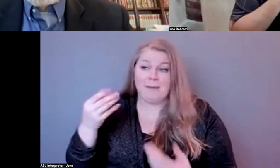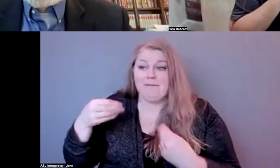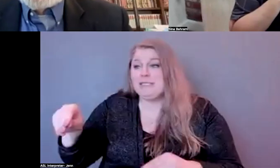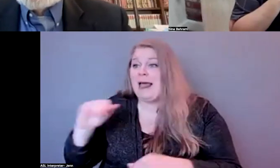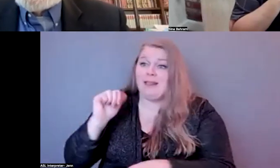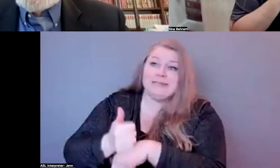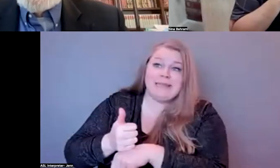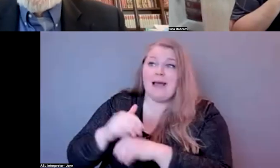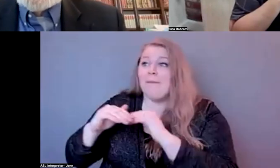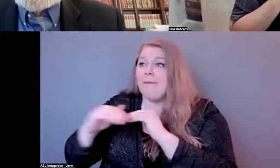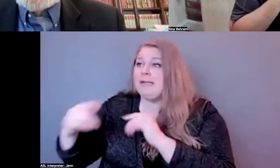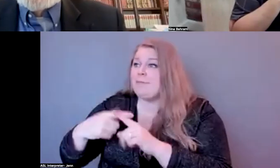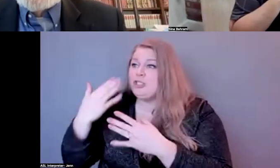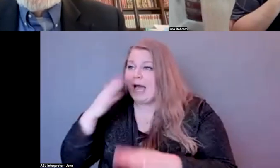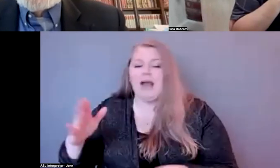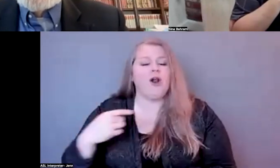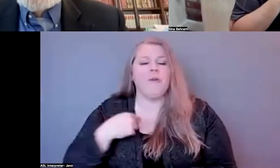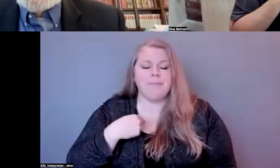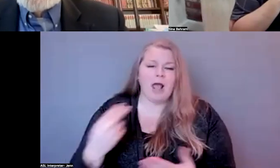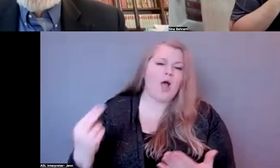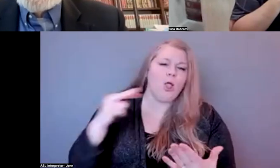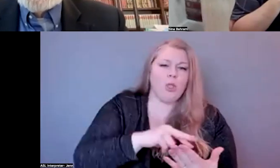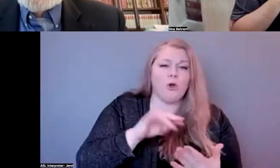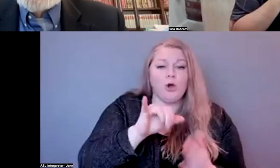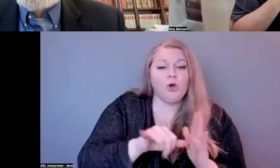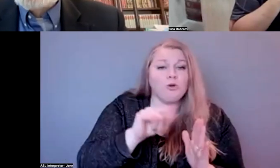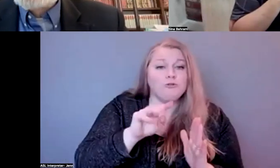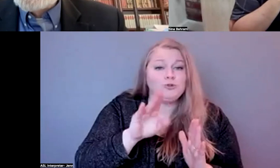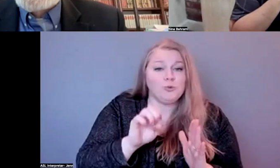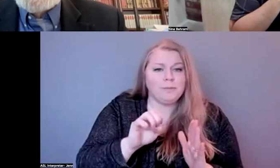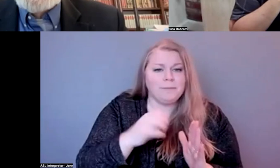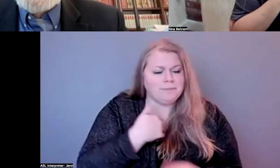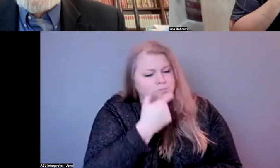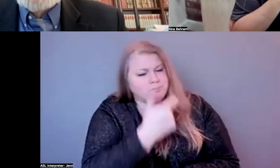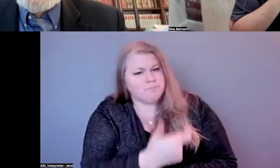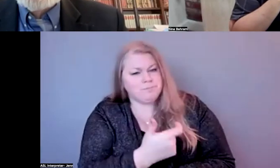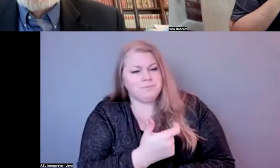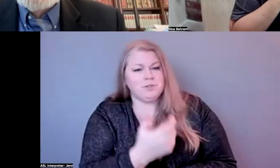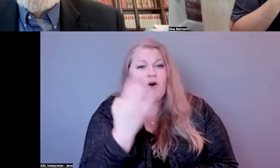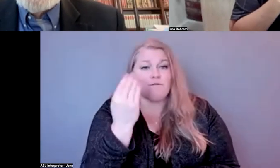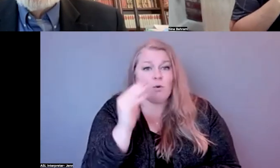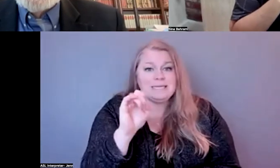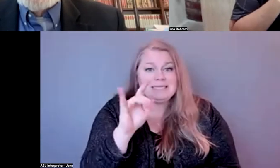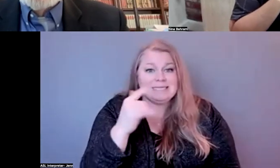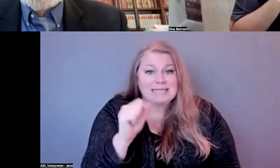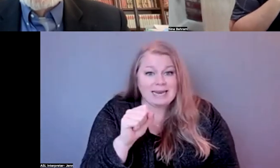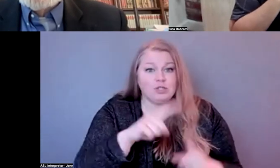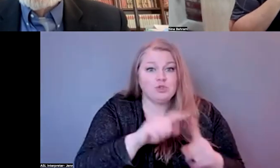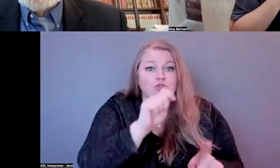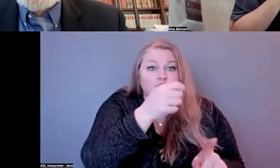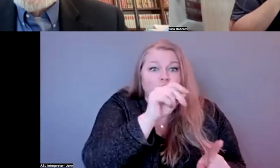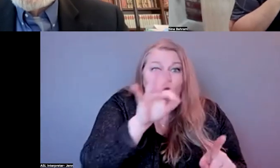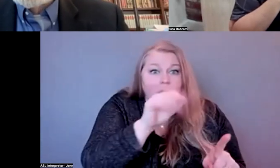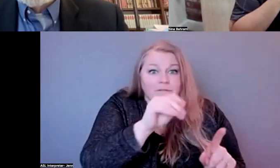know. I finally went through and looked at the YouTube video and found that the 14 settings you have to turn off in order to